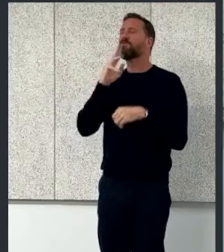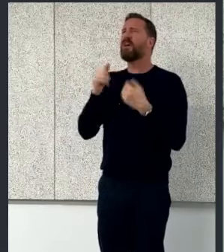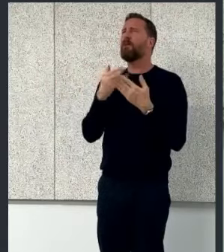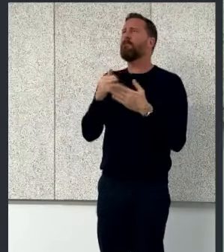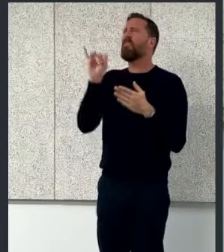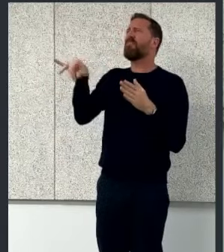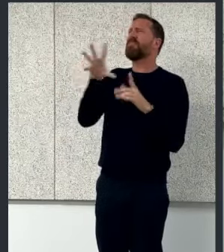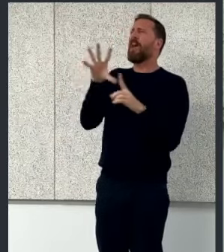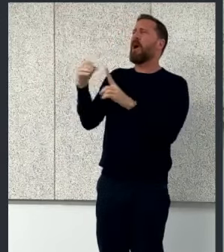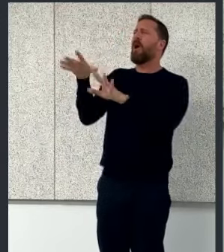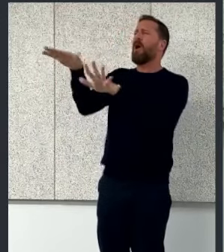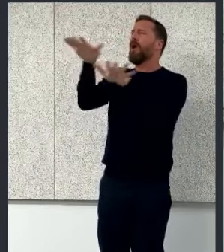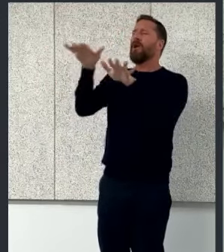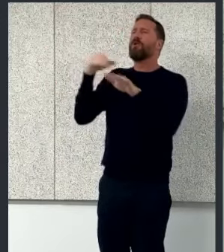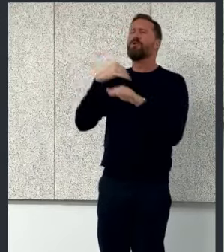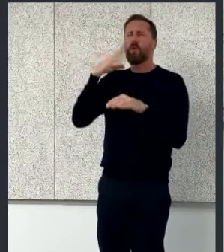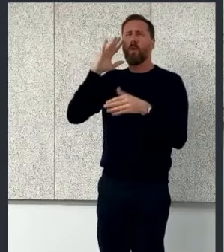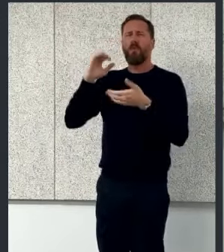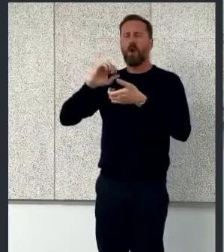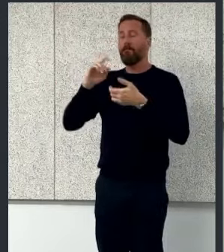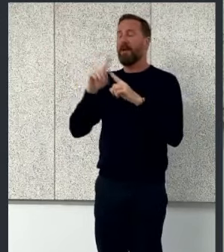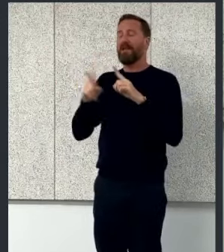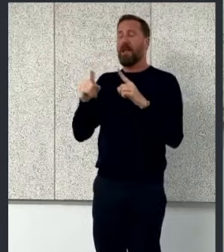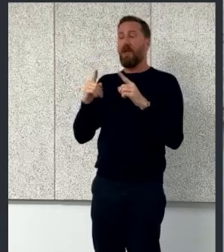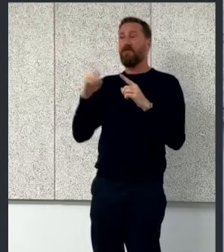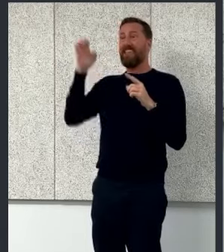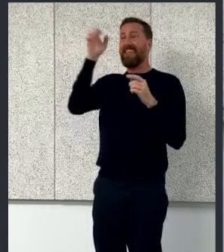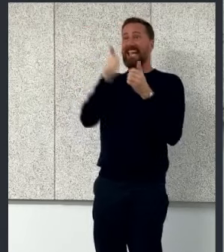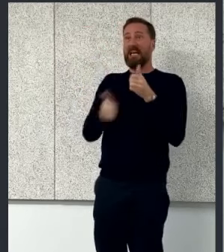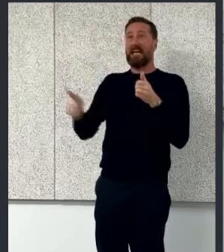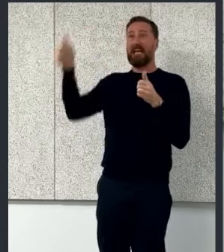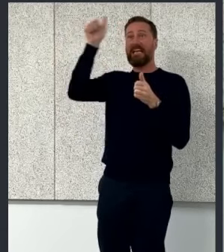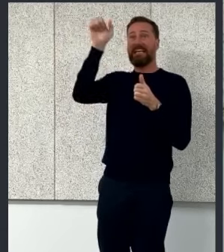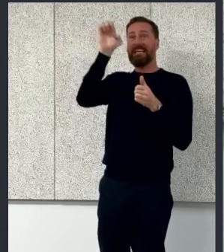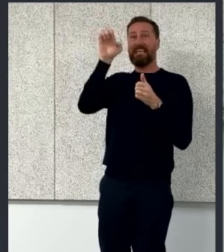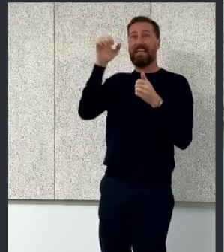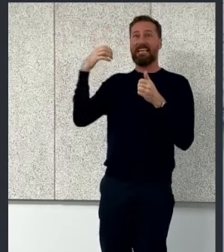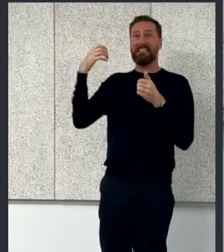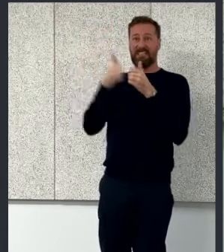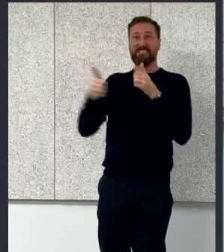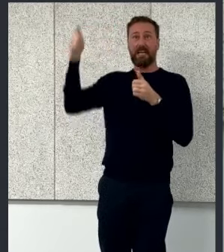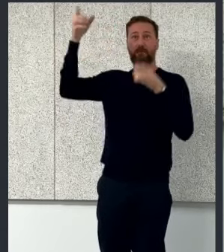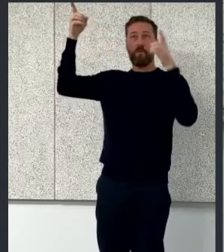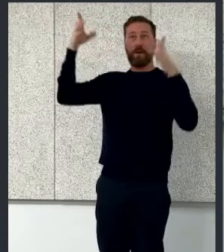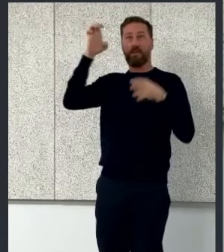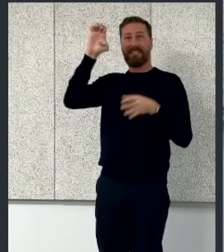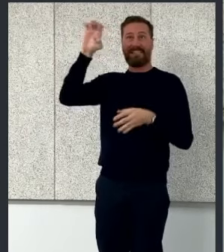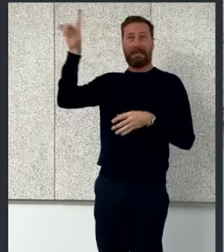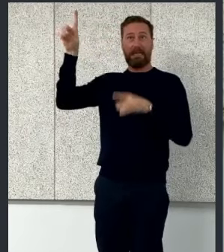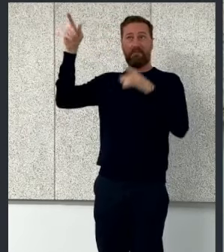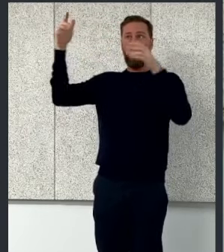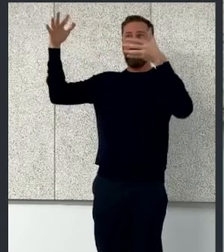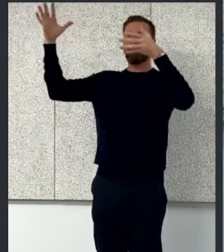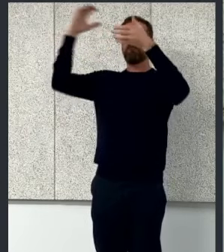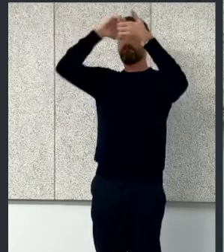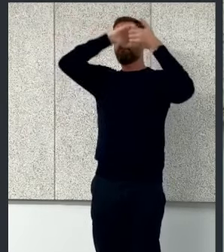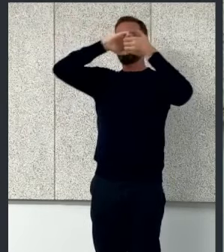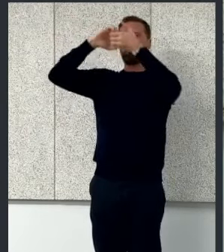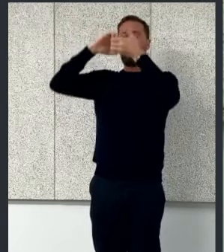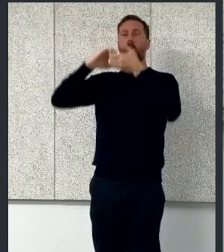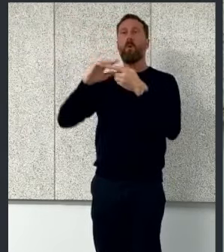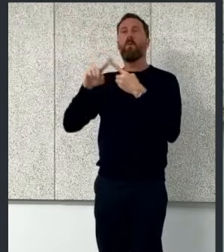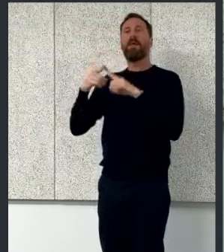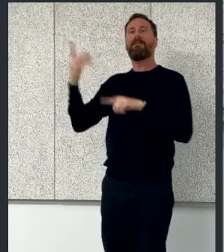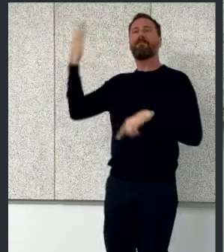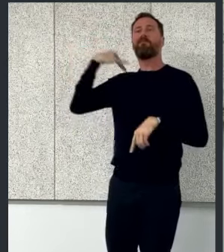calls. Yeah. The coalition building amongst the executive directors here in New York, the coalition building that happened when I was an artistic